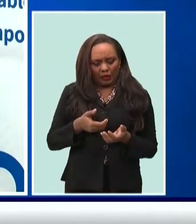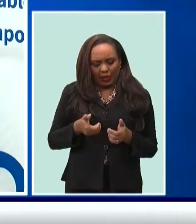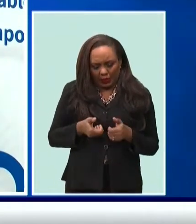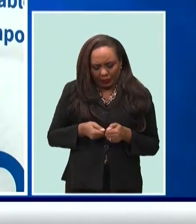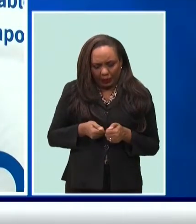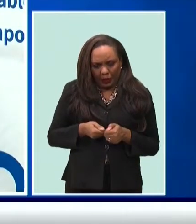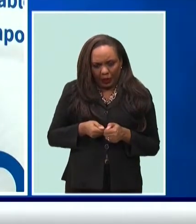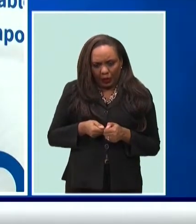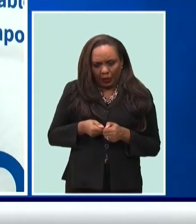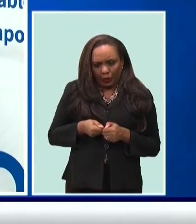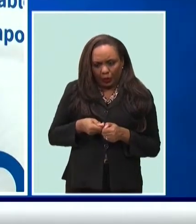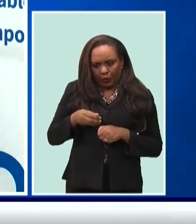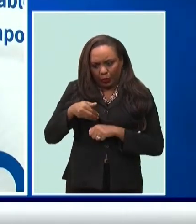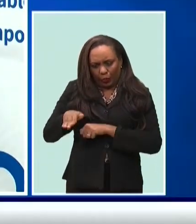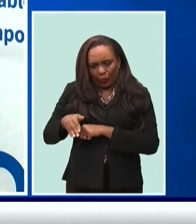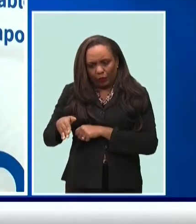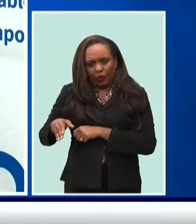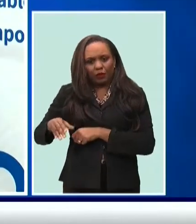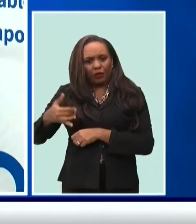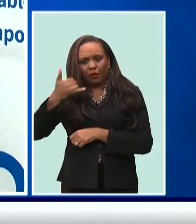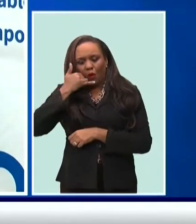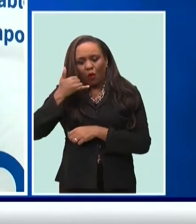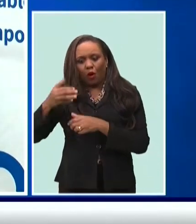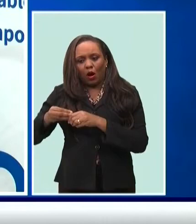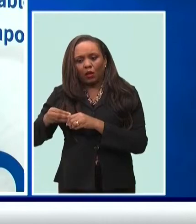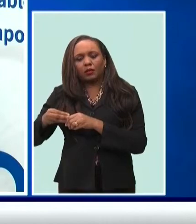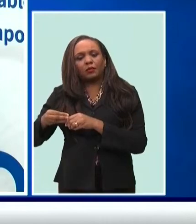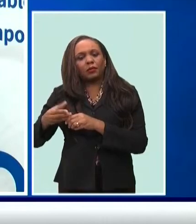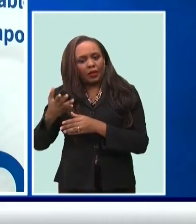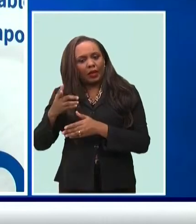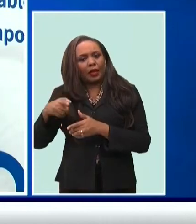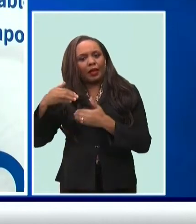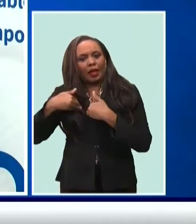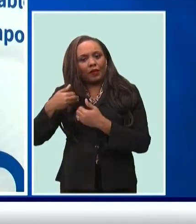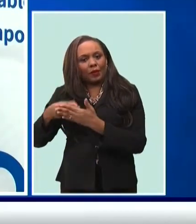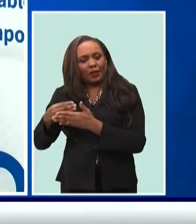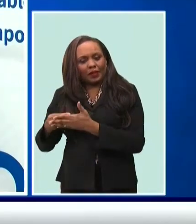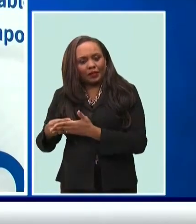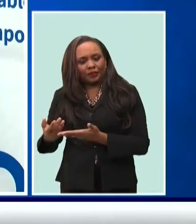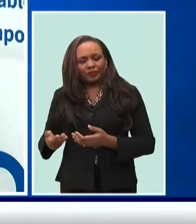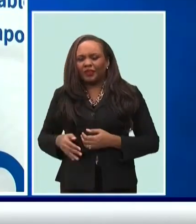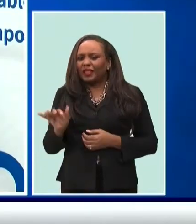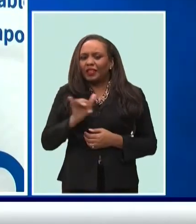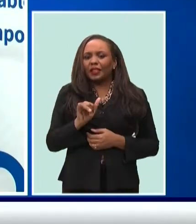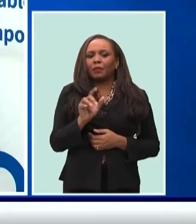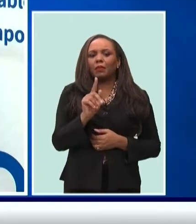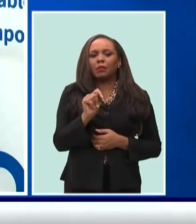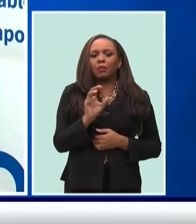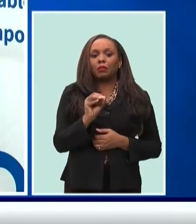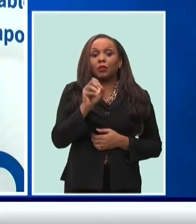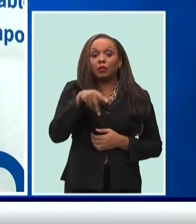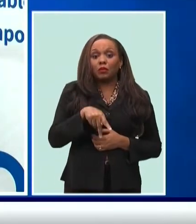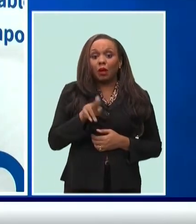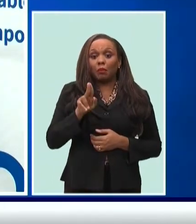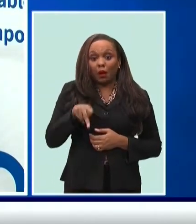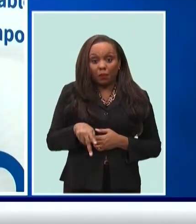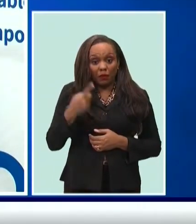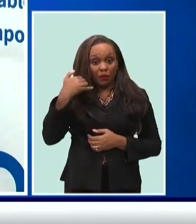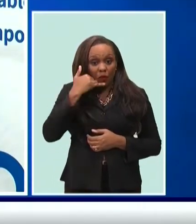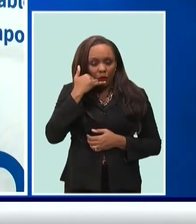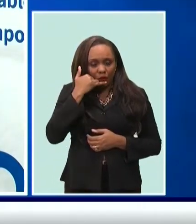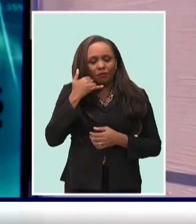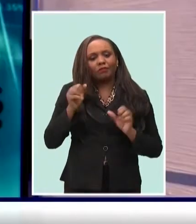We see there's a use case around buying talk time minutes straight off the phone. That's pretty